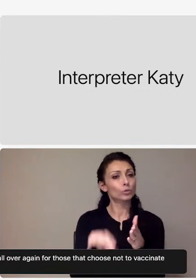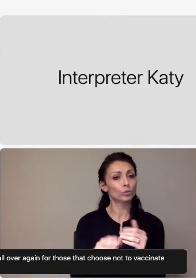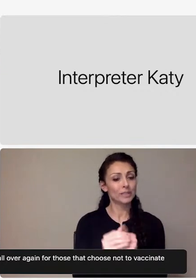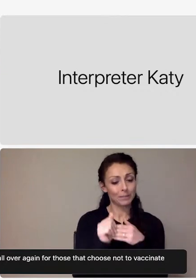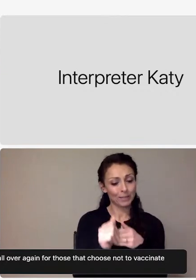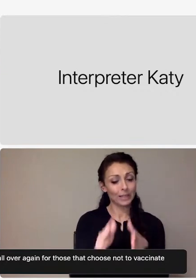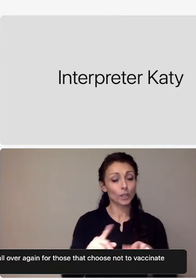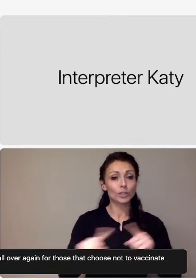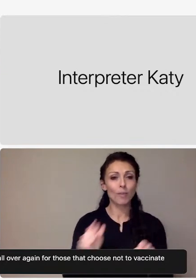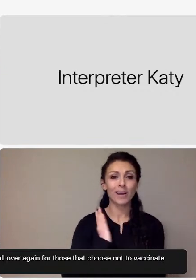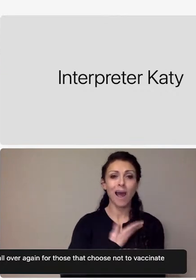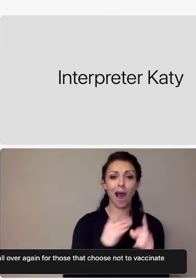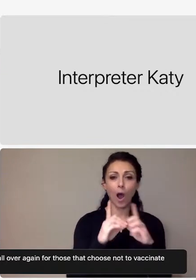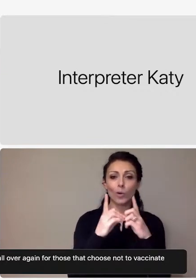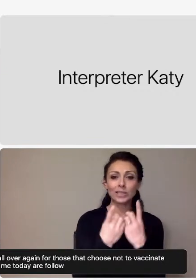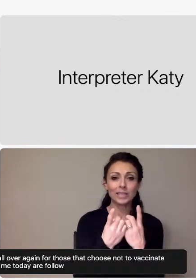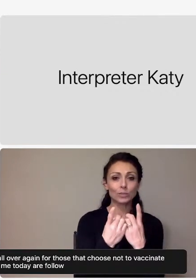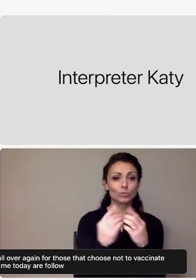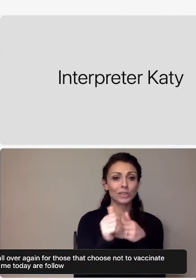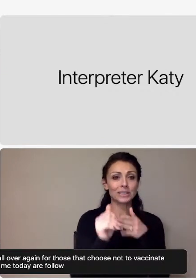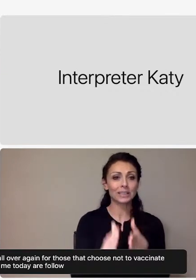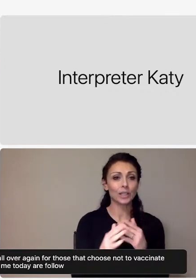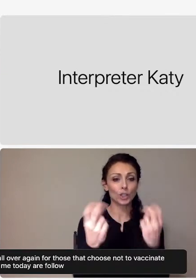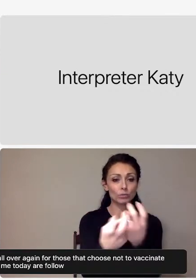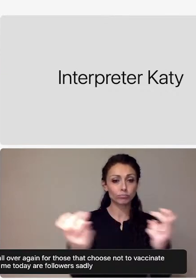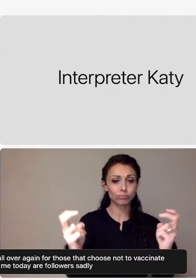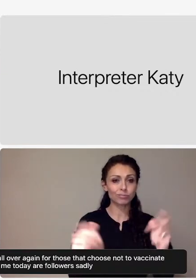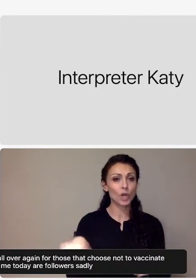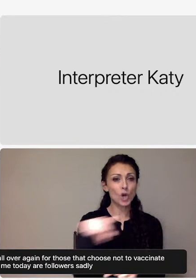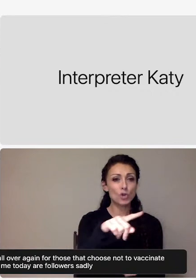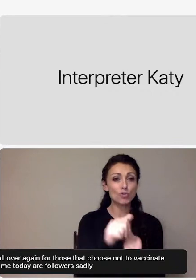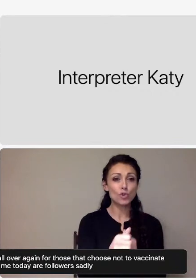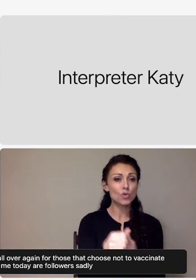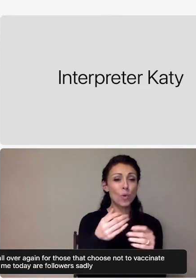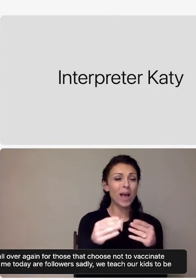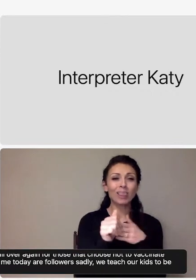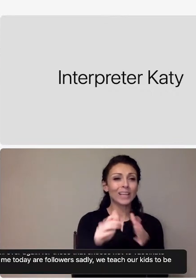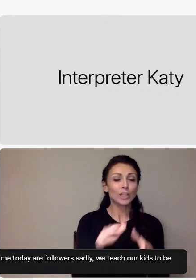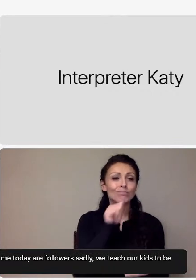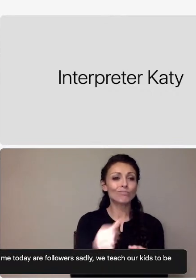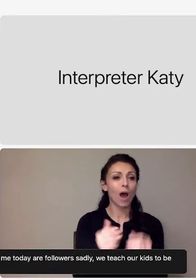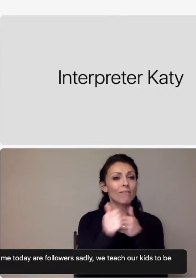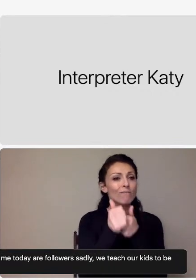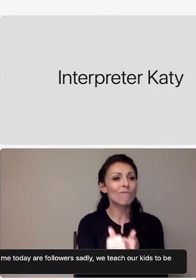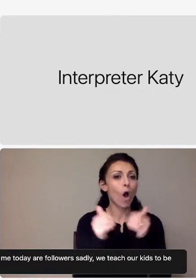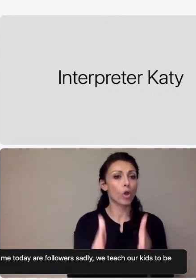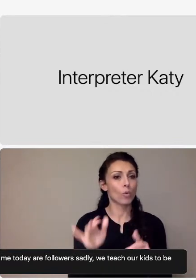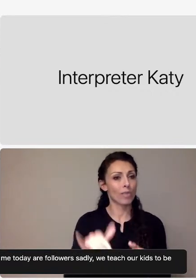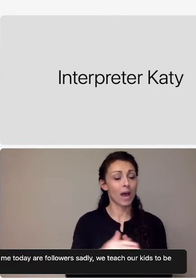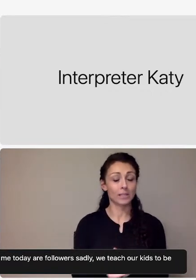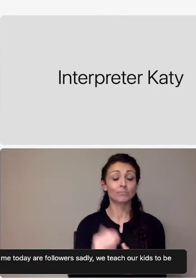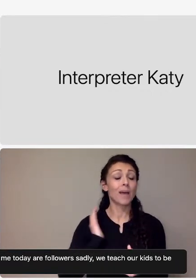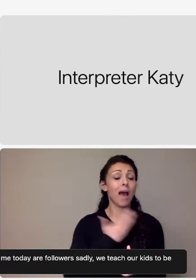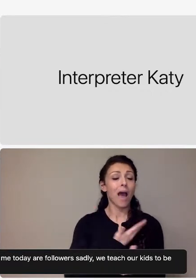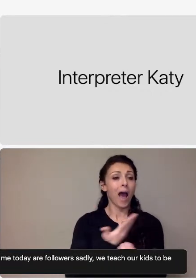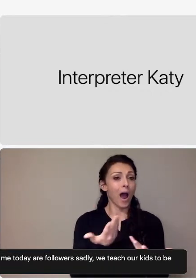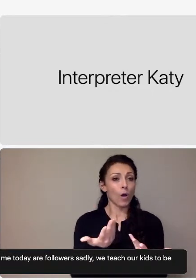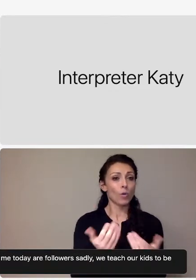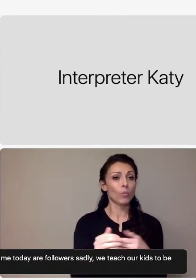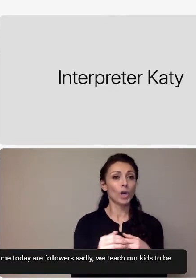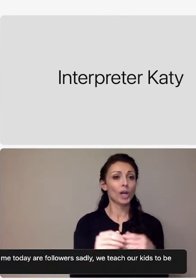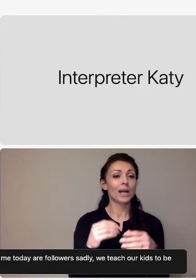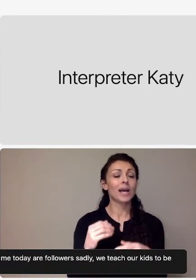front of me today are followers sadly we teach our kids to be proactive their district leaders are reactive and won't even do the